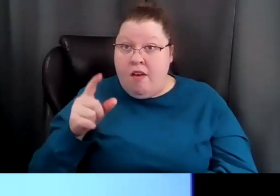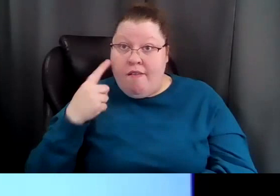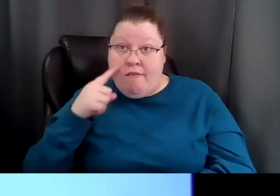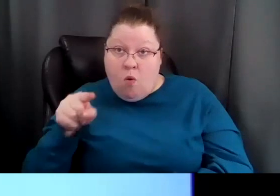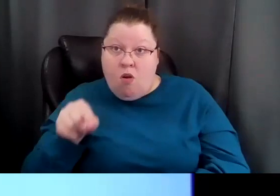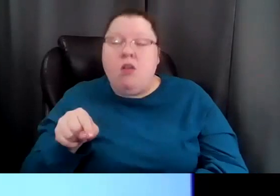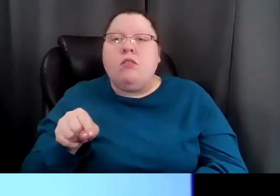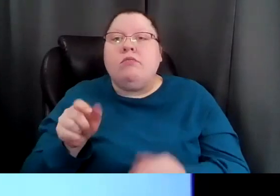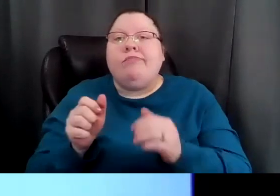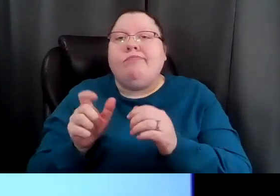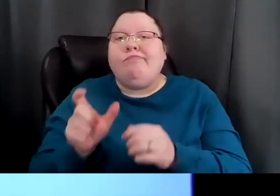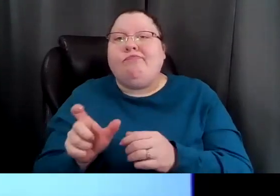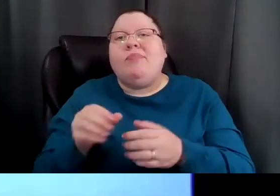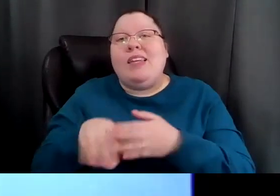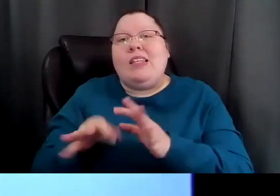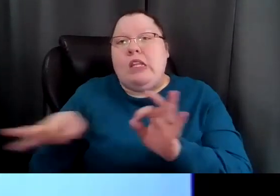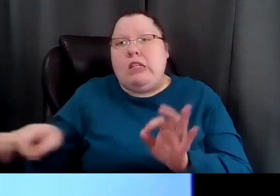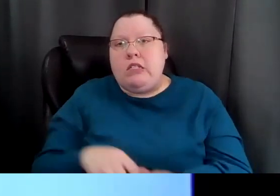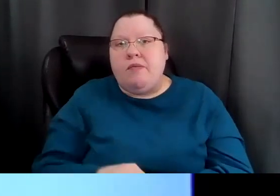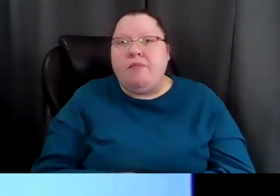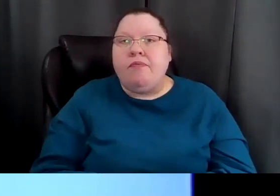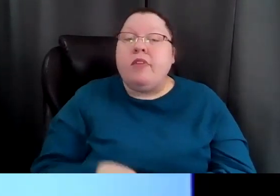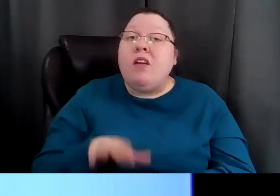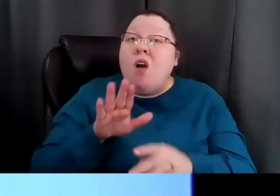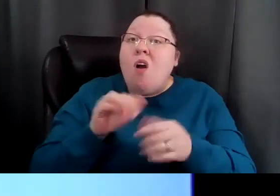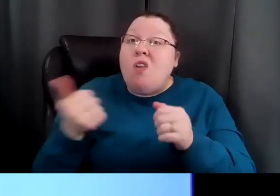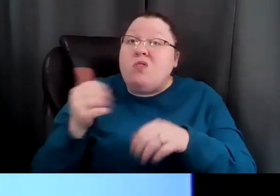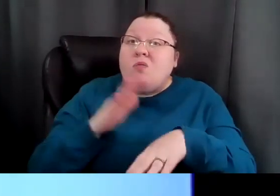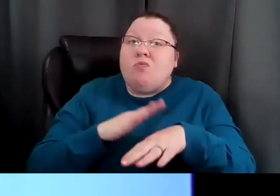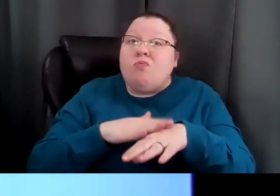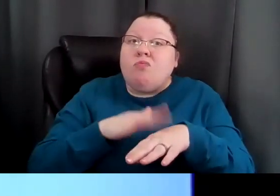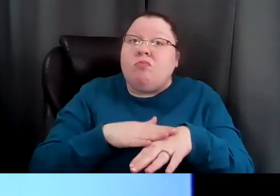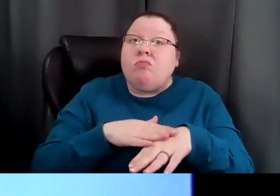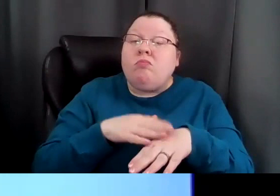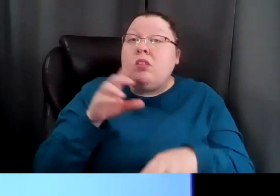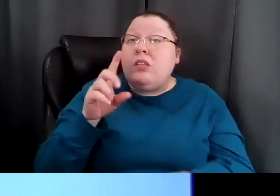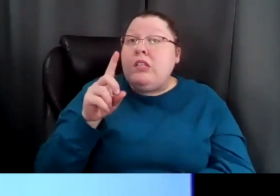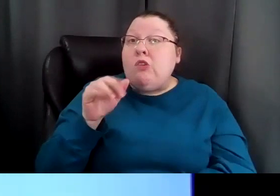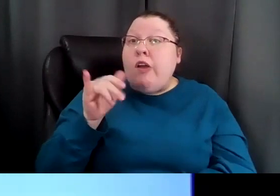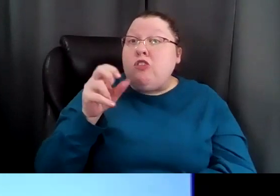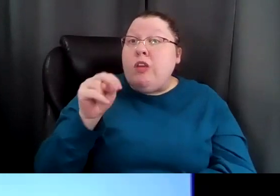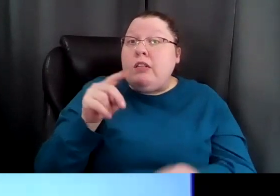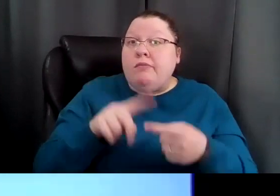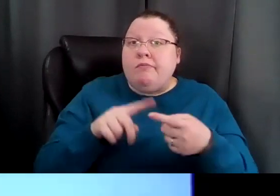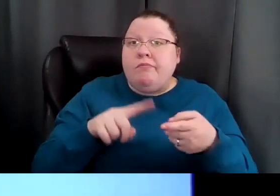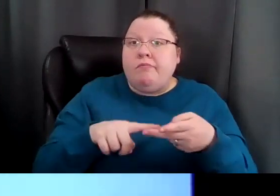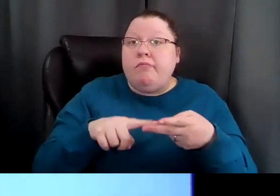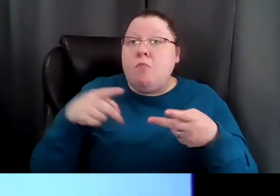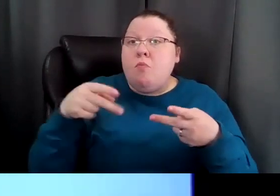There are some other things to watch out for with run-on sentences. Directions,